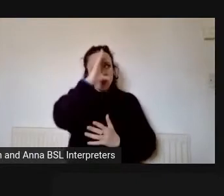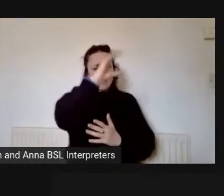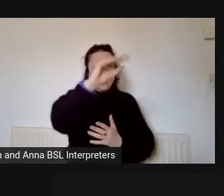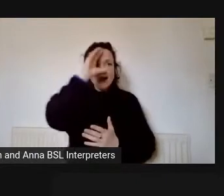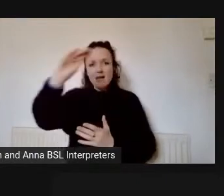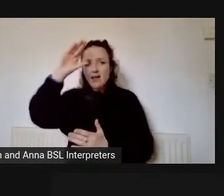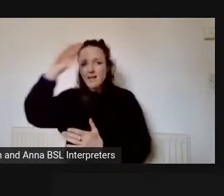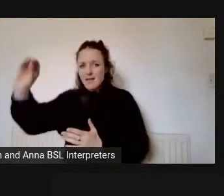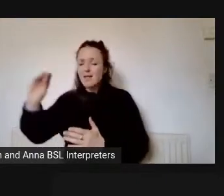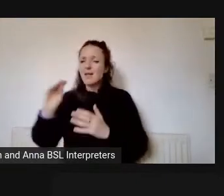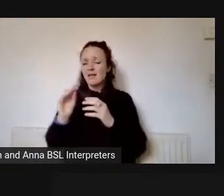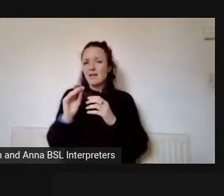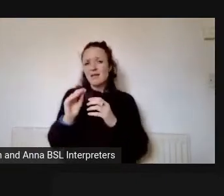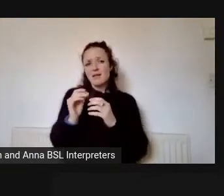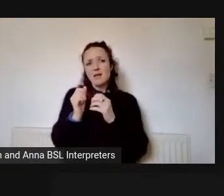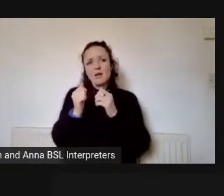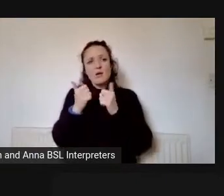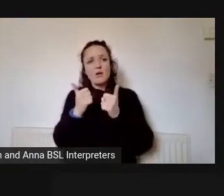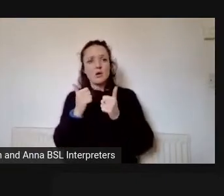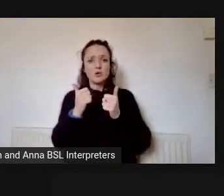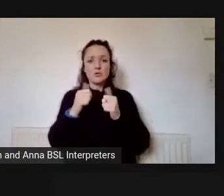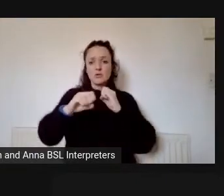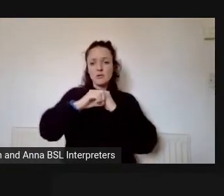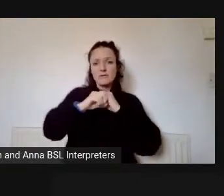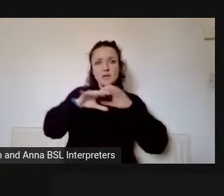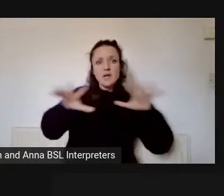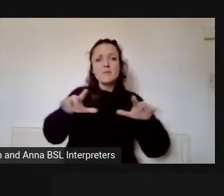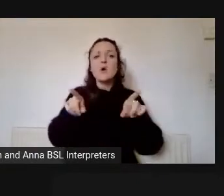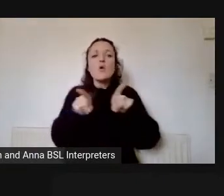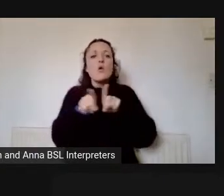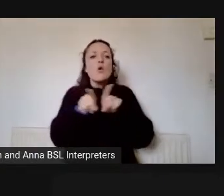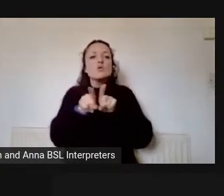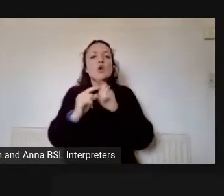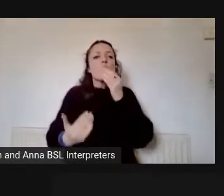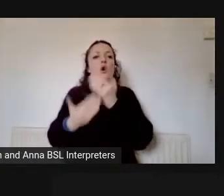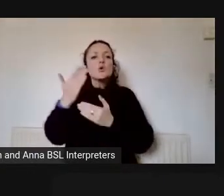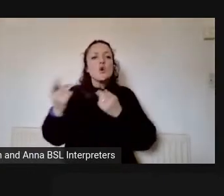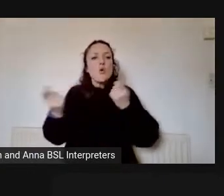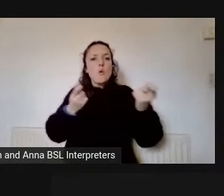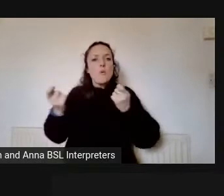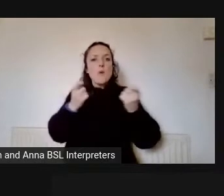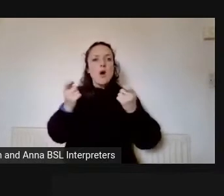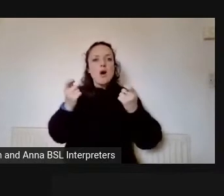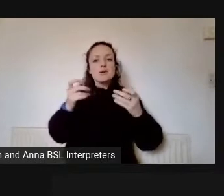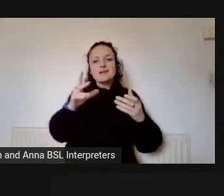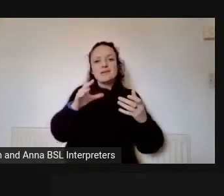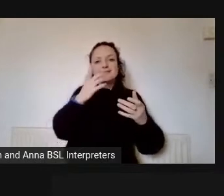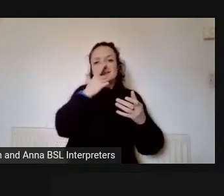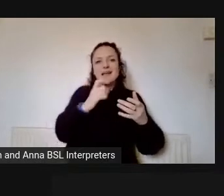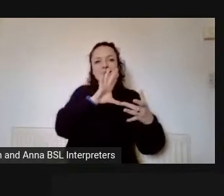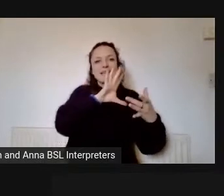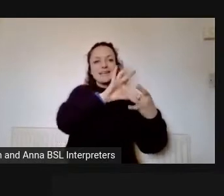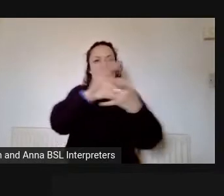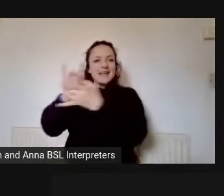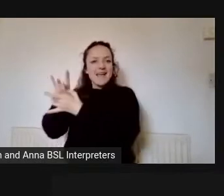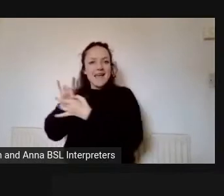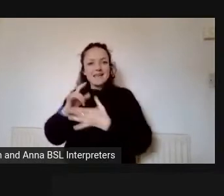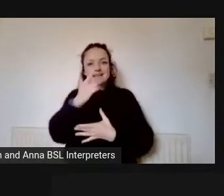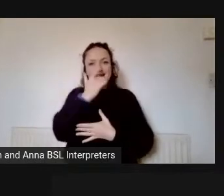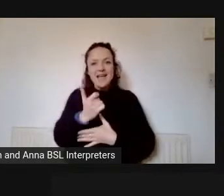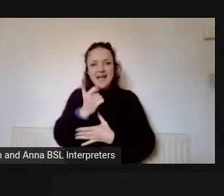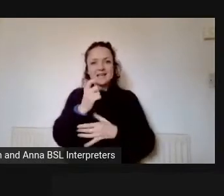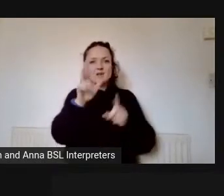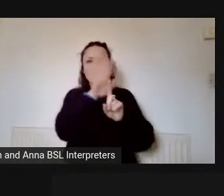to reach new markets. So there is an they see national governments and